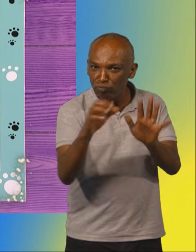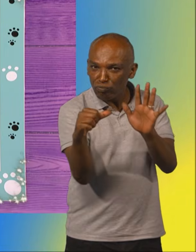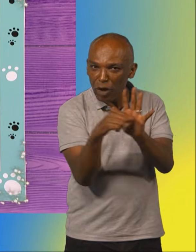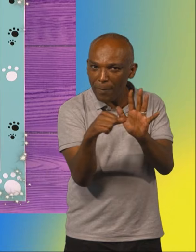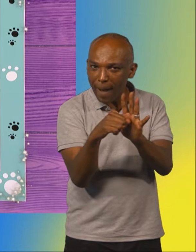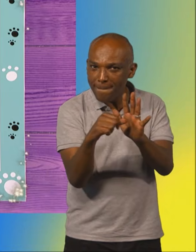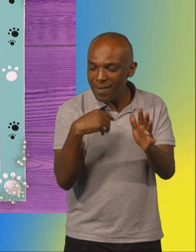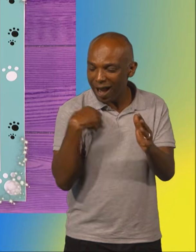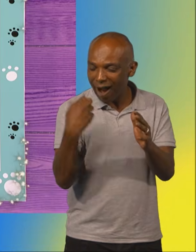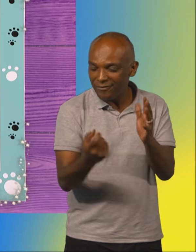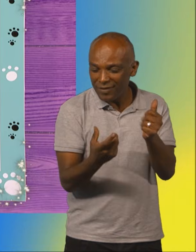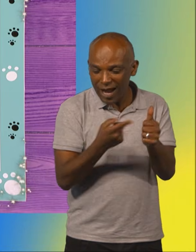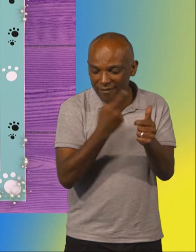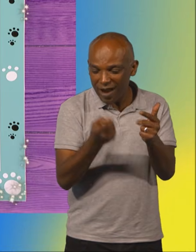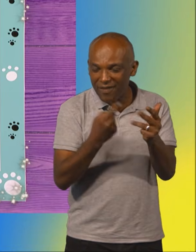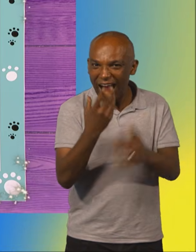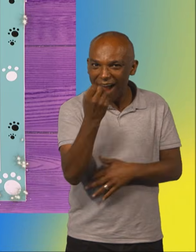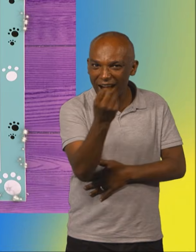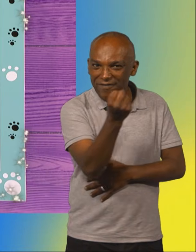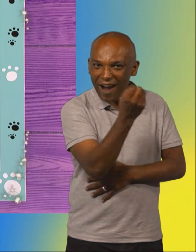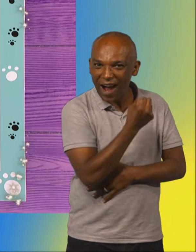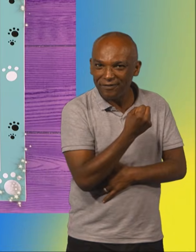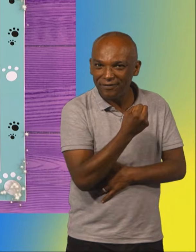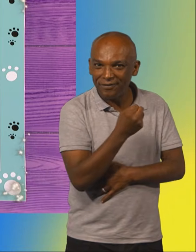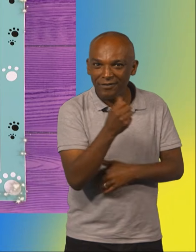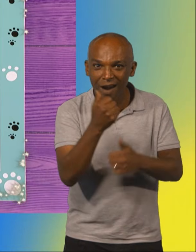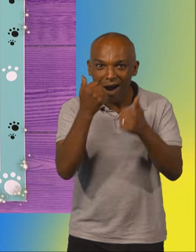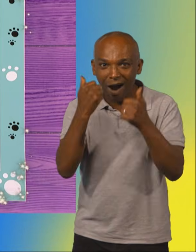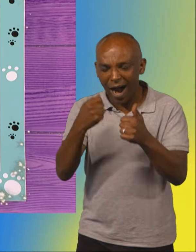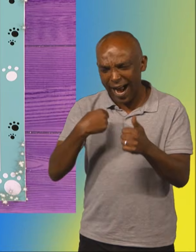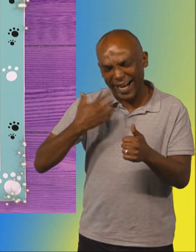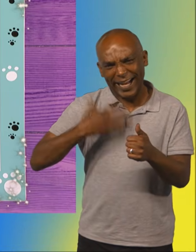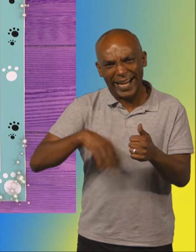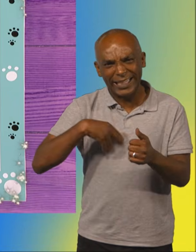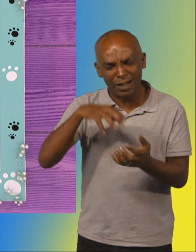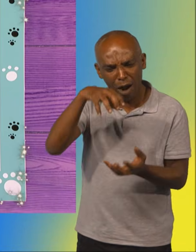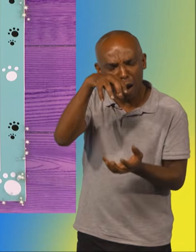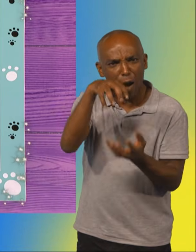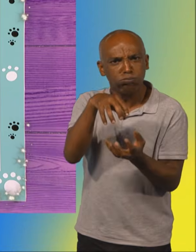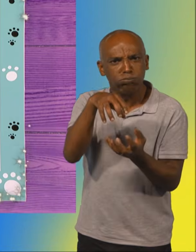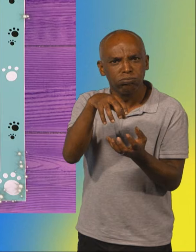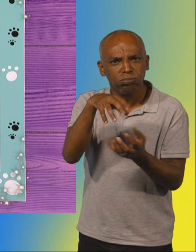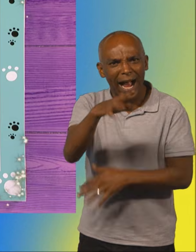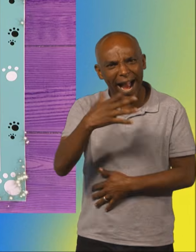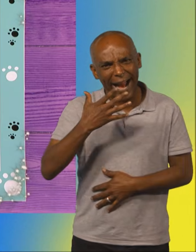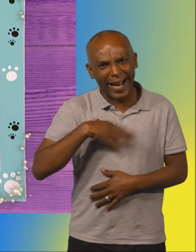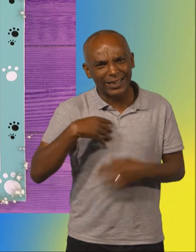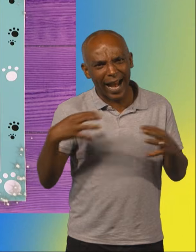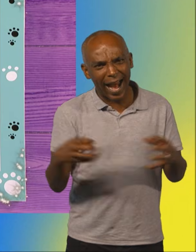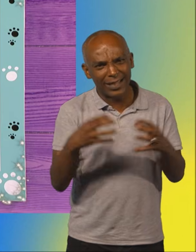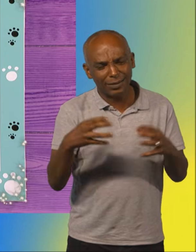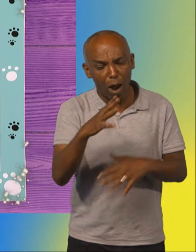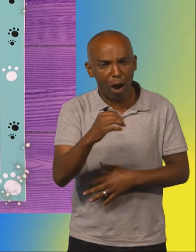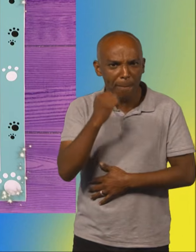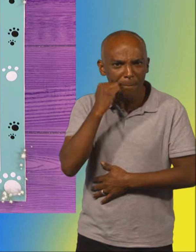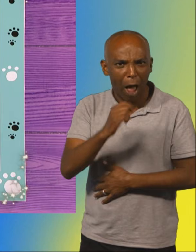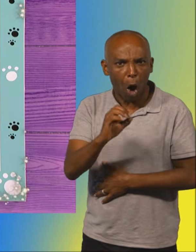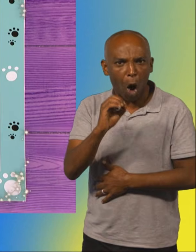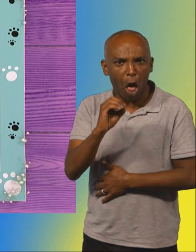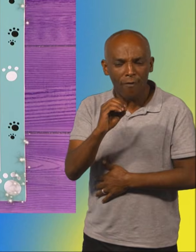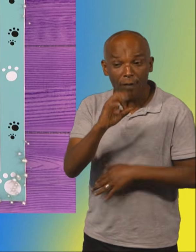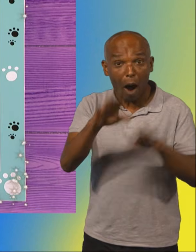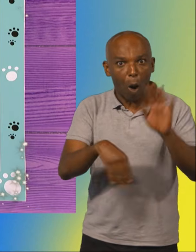And to go with it, we need burger buns, lettuce, black olives,